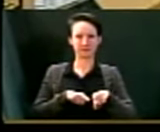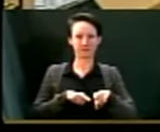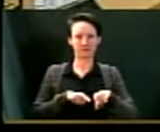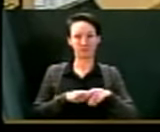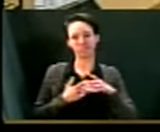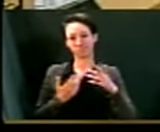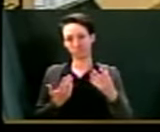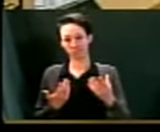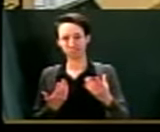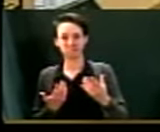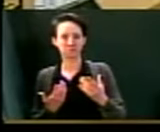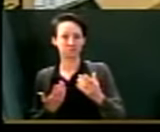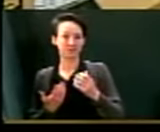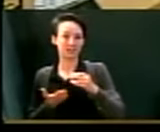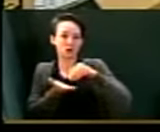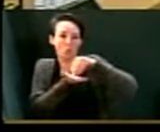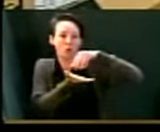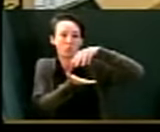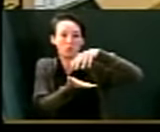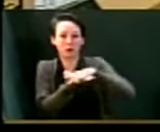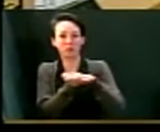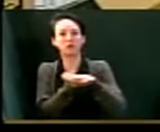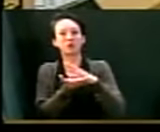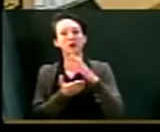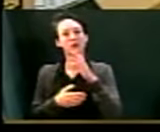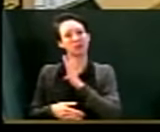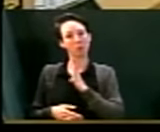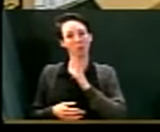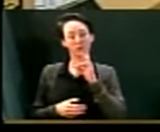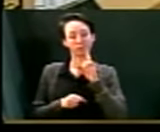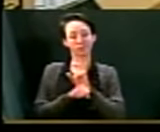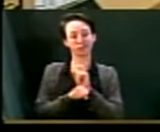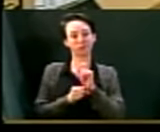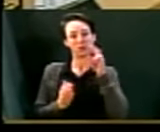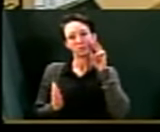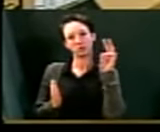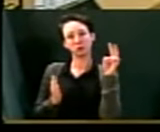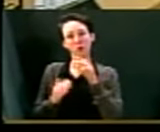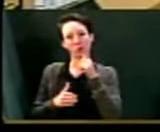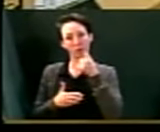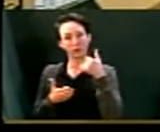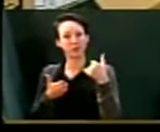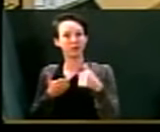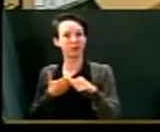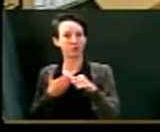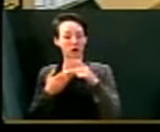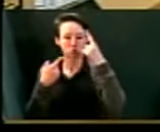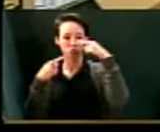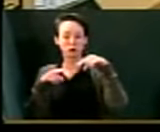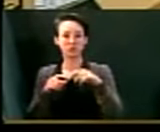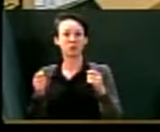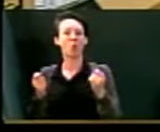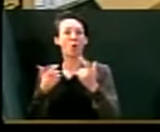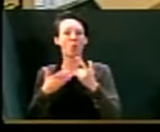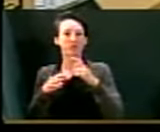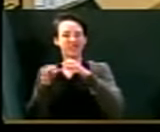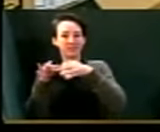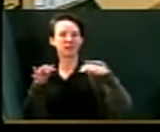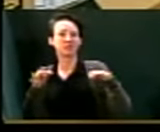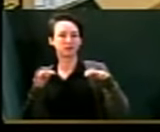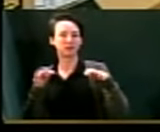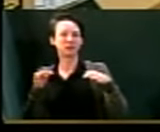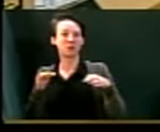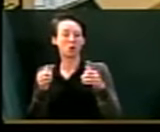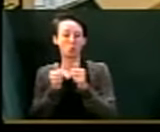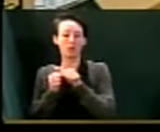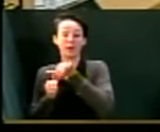just so that it's on the record that the board actually saw the letter and agreed to all the language in the board. We do that with every